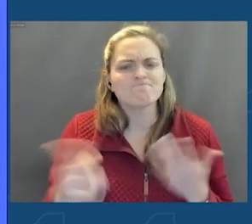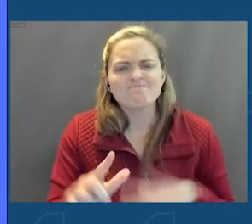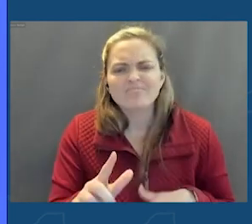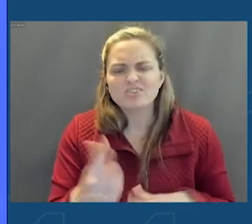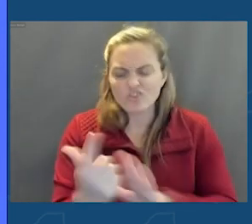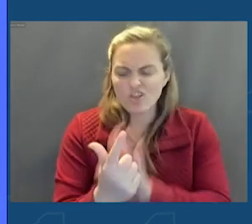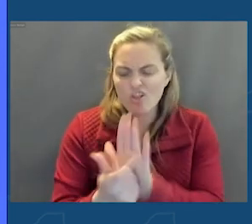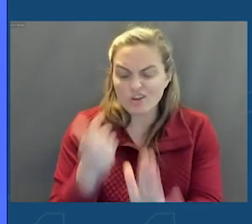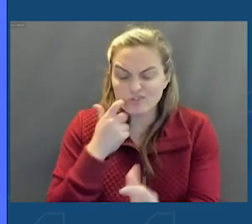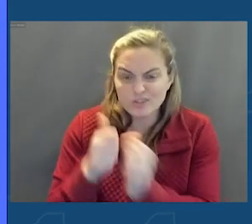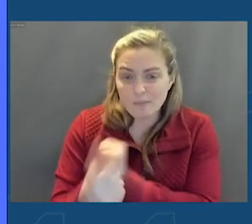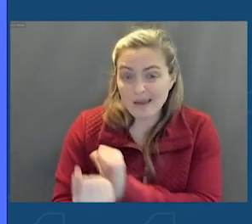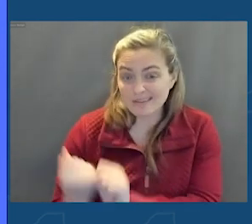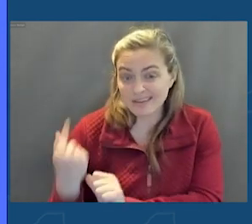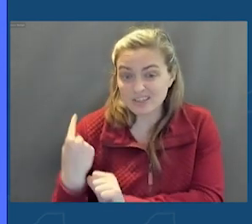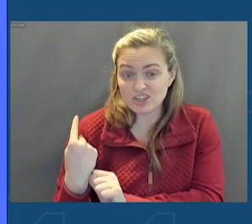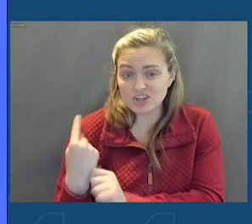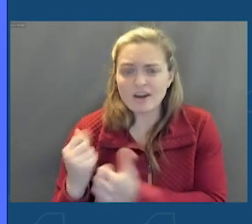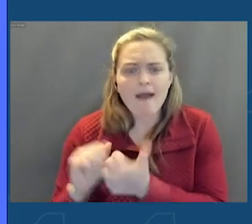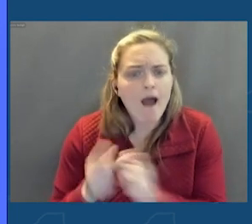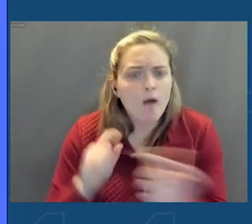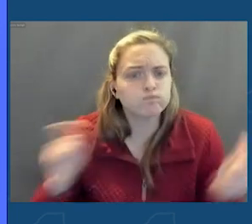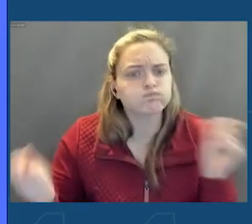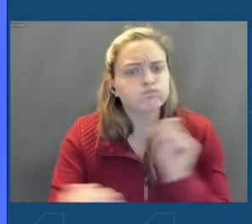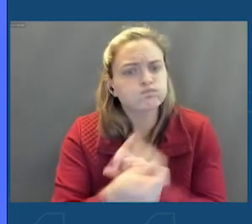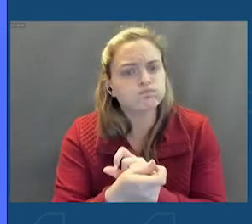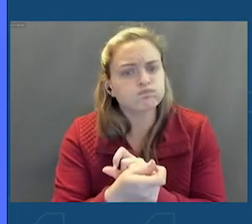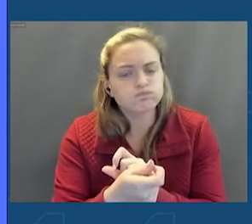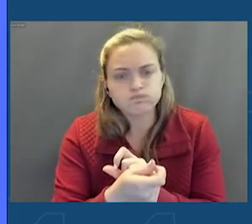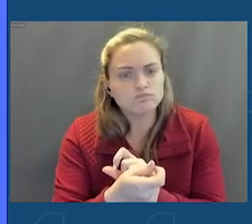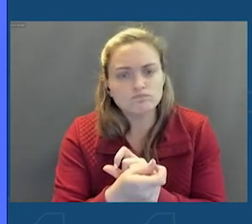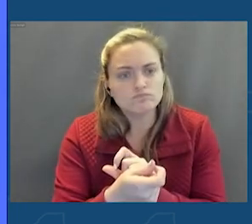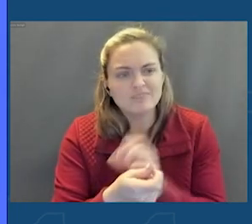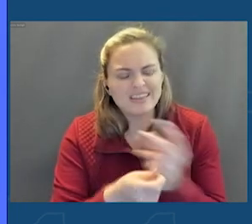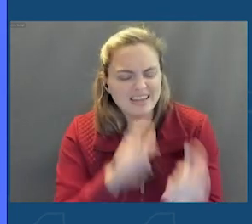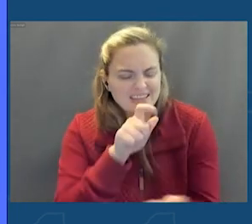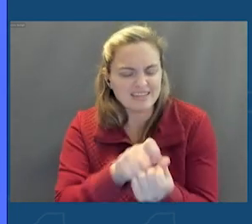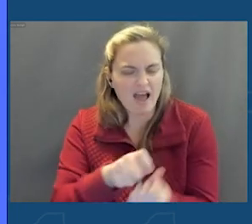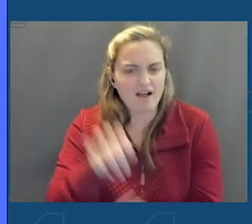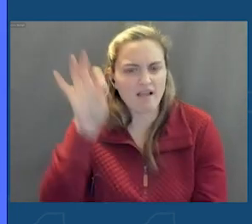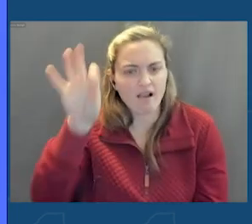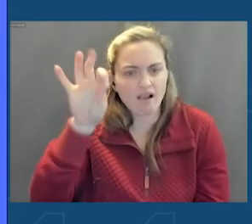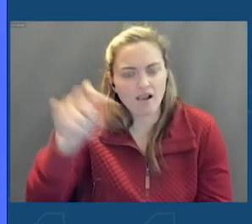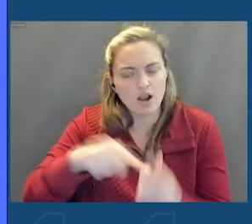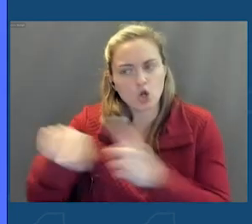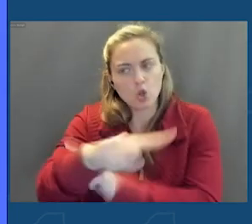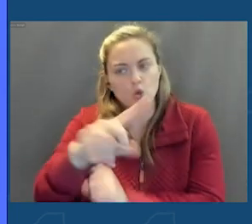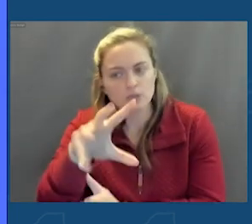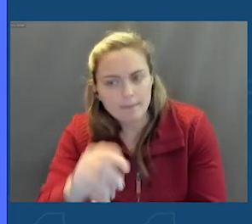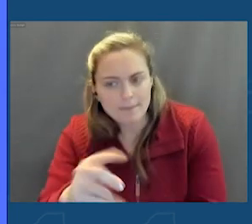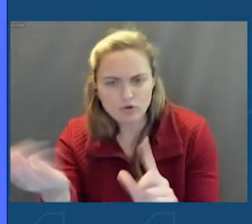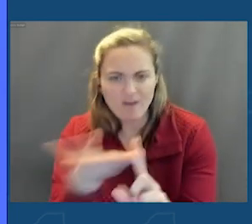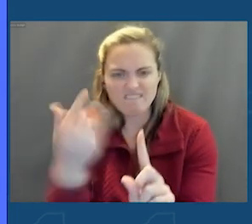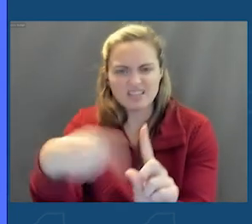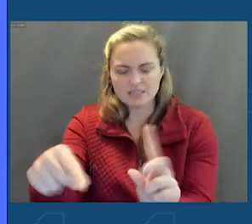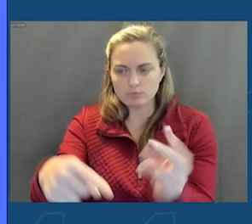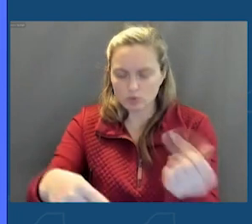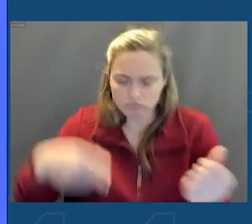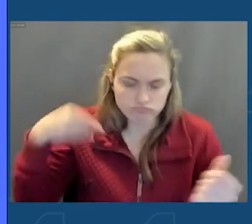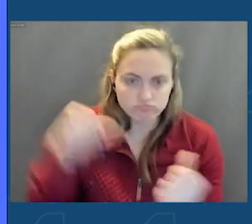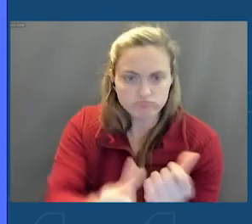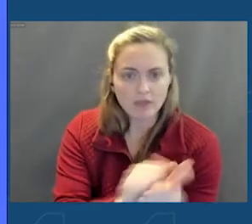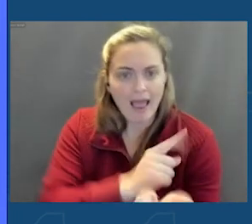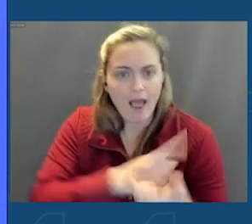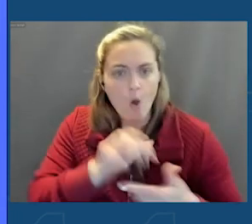last year, how it changes the pitch, the exact pitch that you're making to these companies to get them to double down the way that Micron